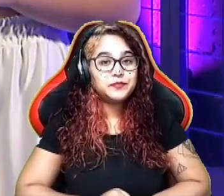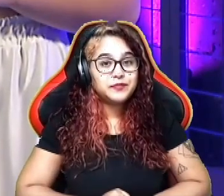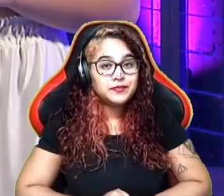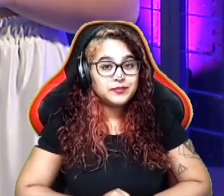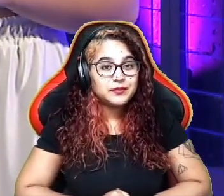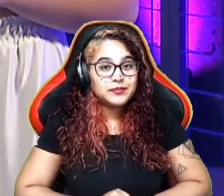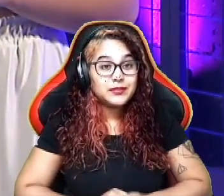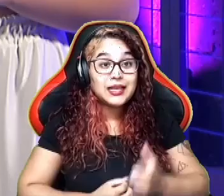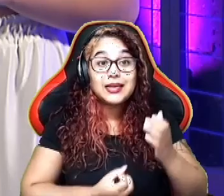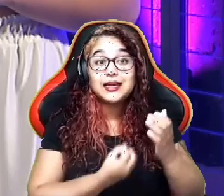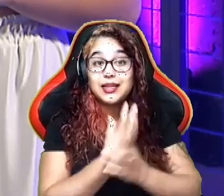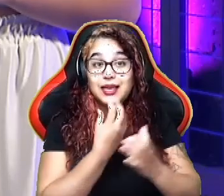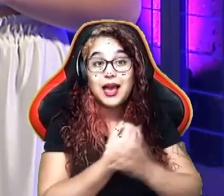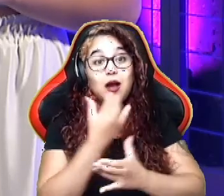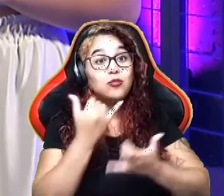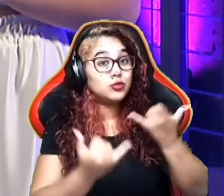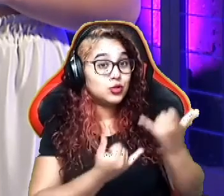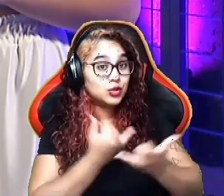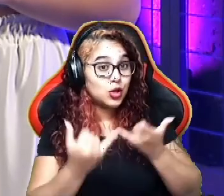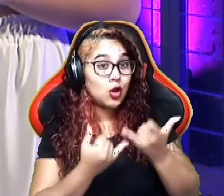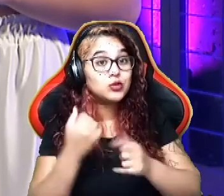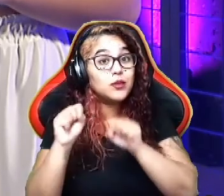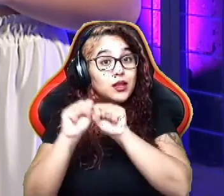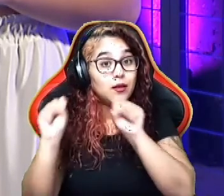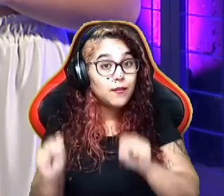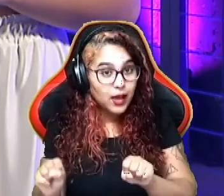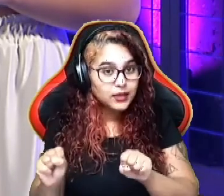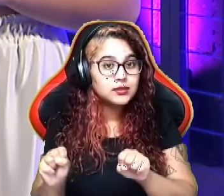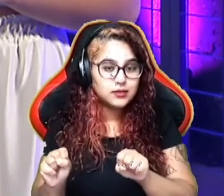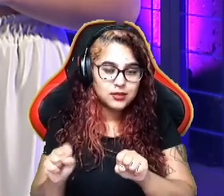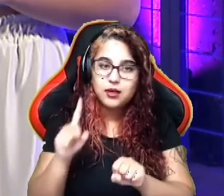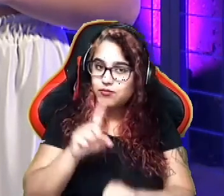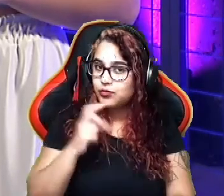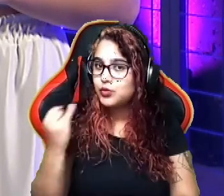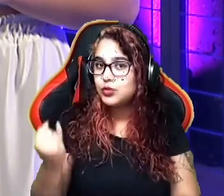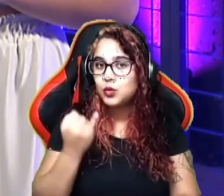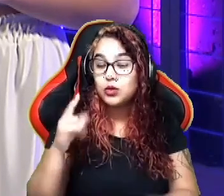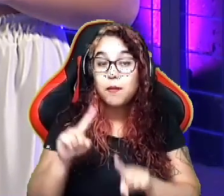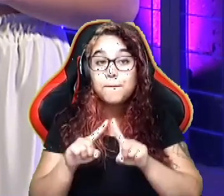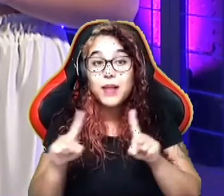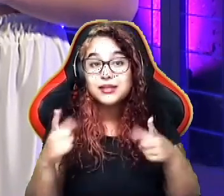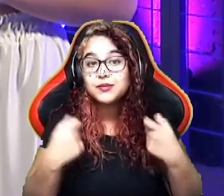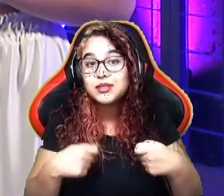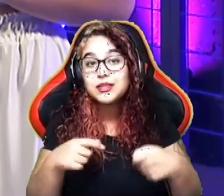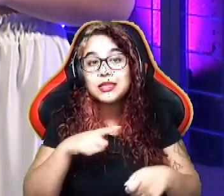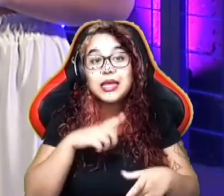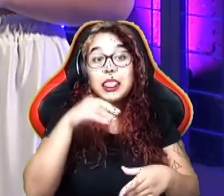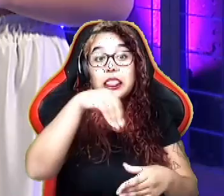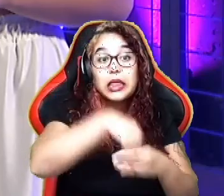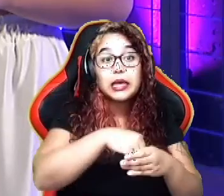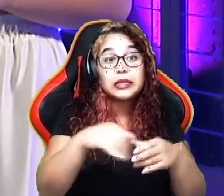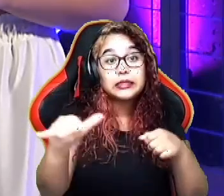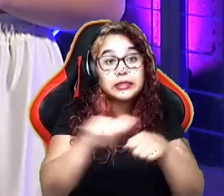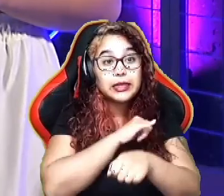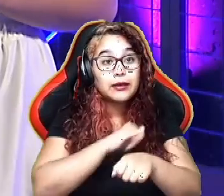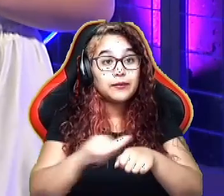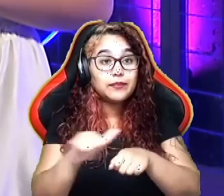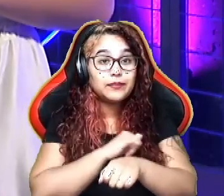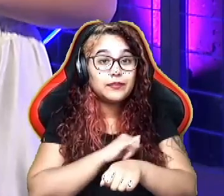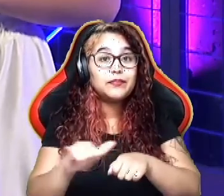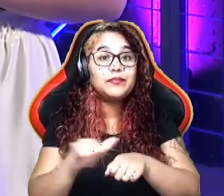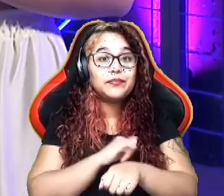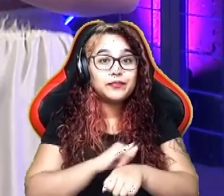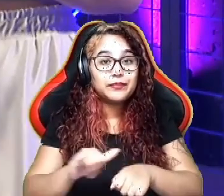to produce games for those machines, but producing in that style, in that